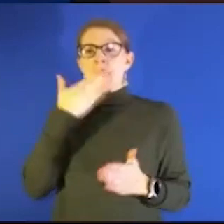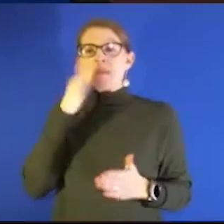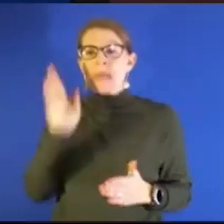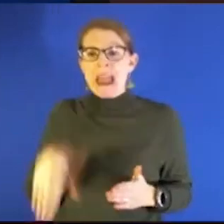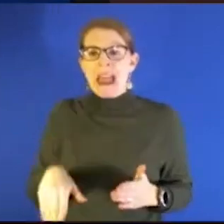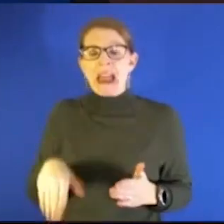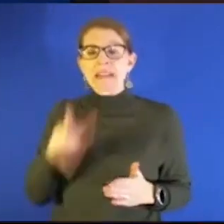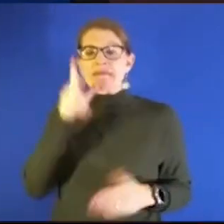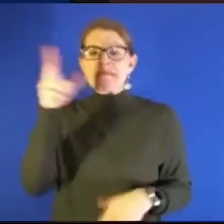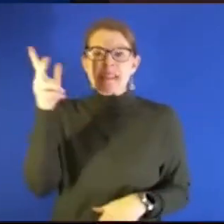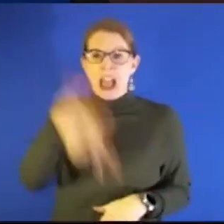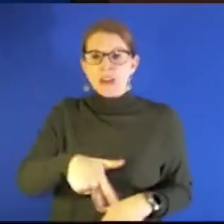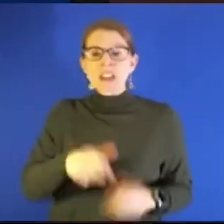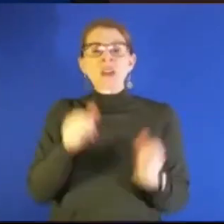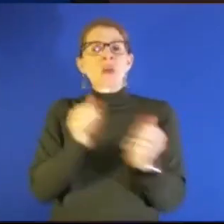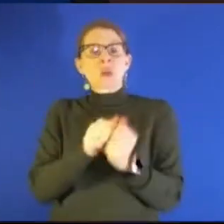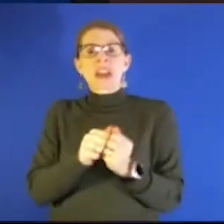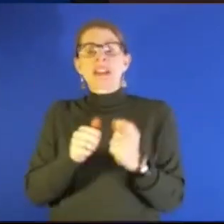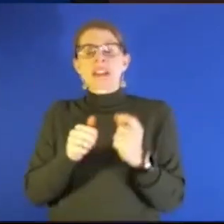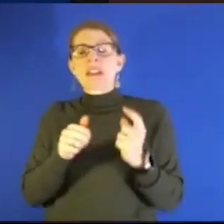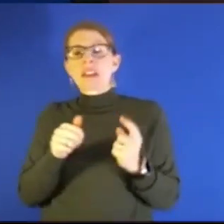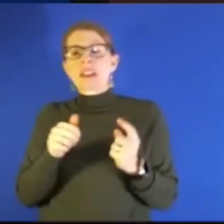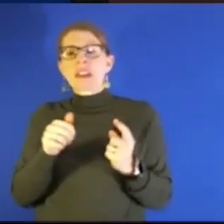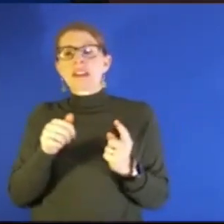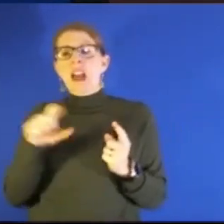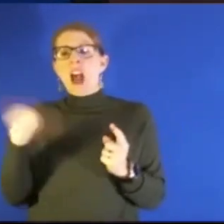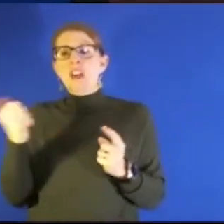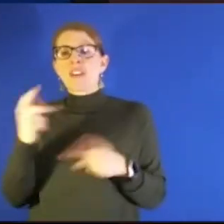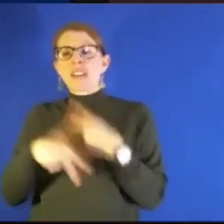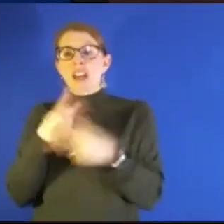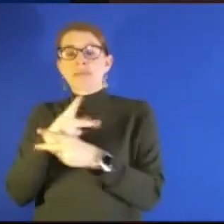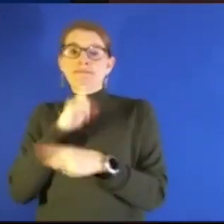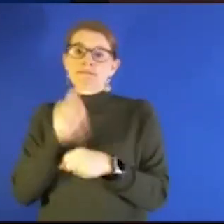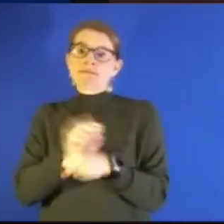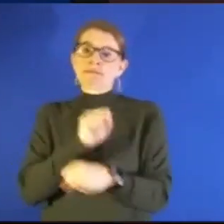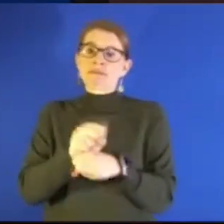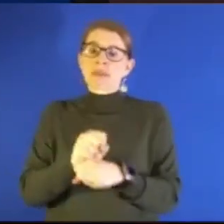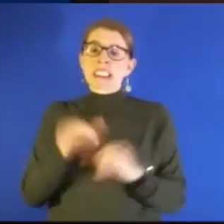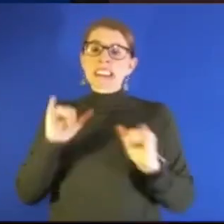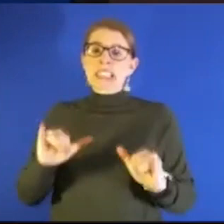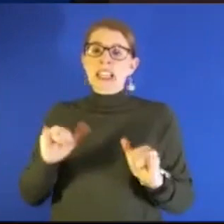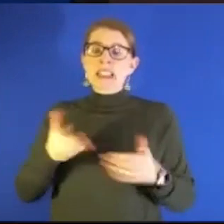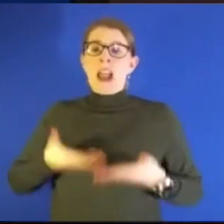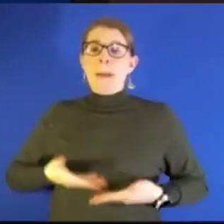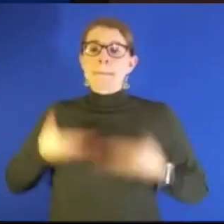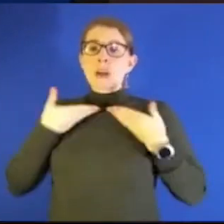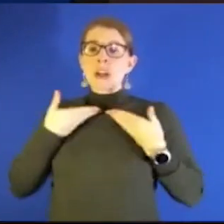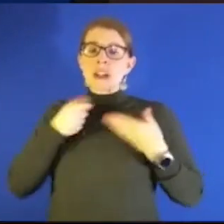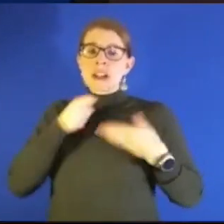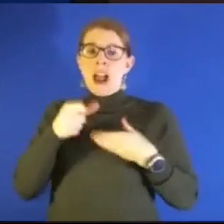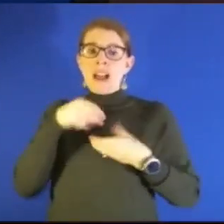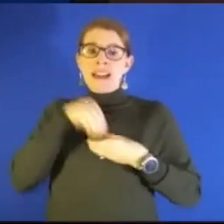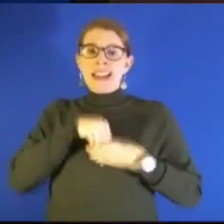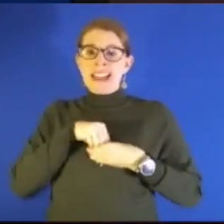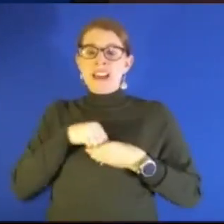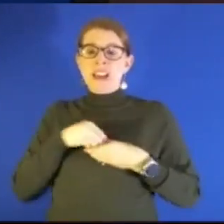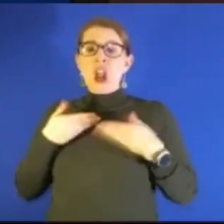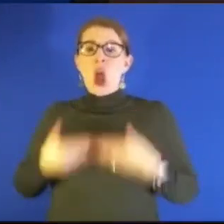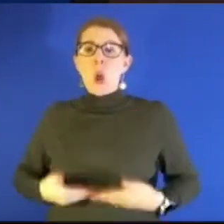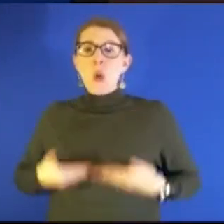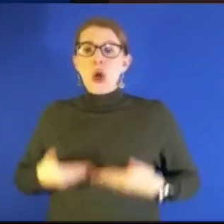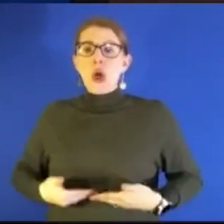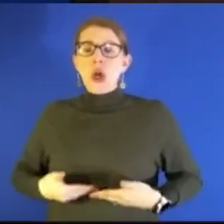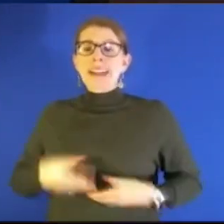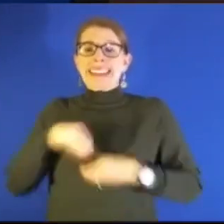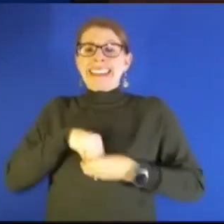statements. The other thing we believe to be true is that it tends to stay a little more in the upper airway and not get as much in the lower airway and into the lung, the